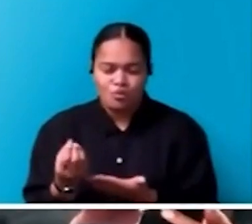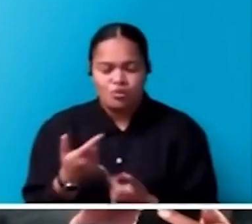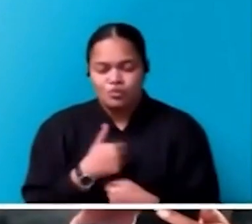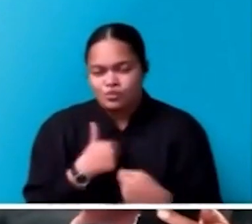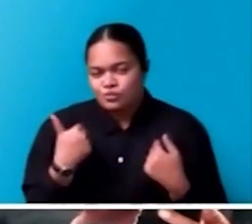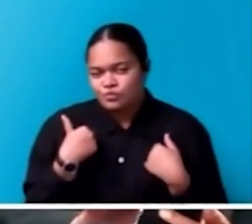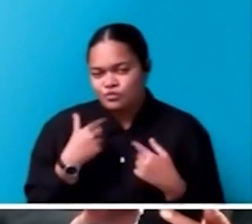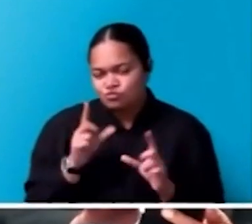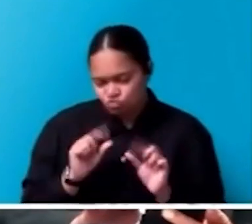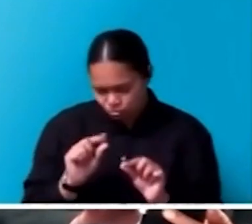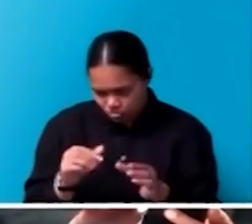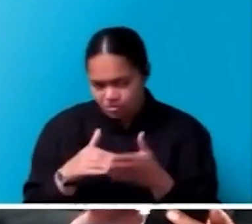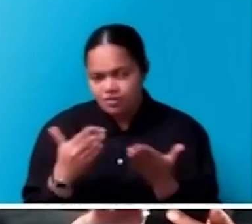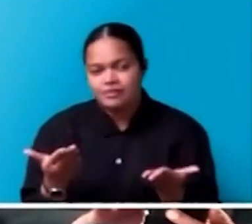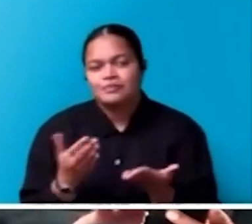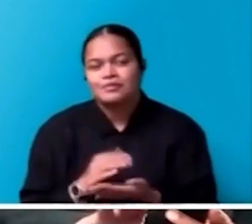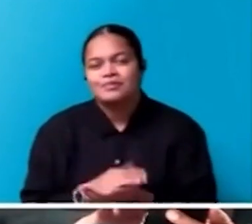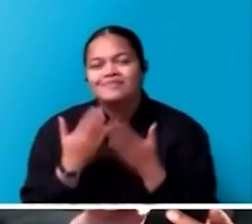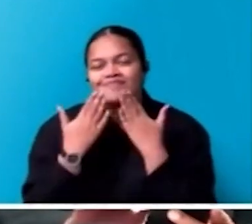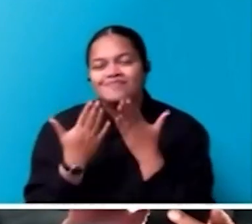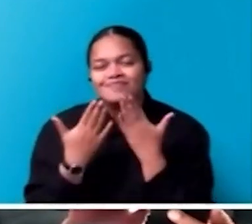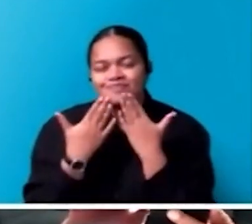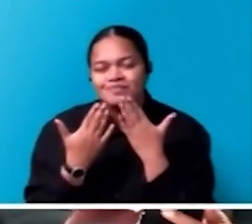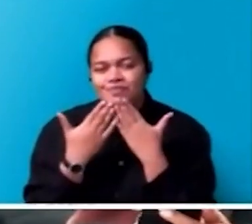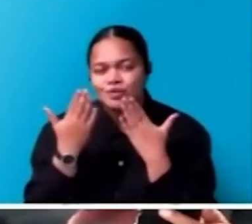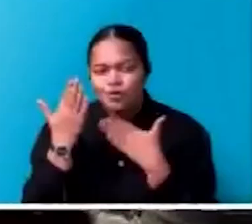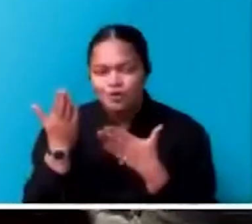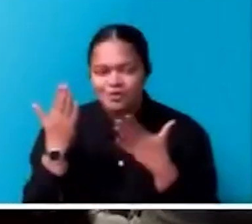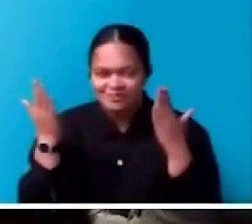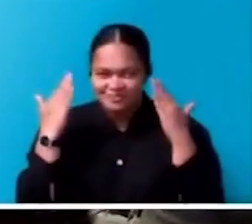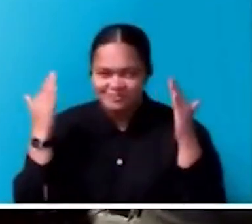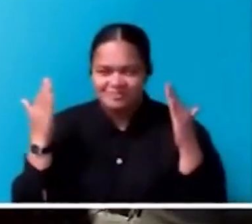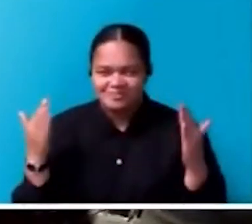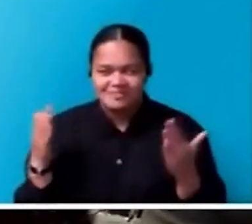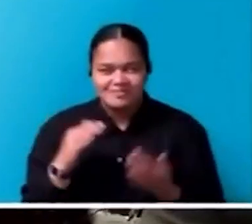what we're doing at the moment. Thank you, Honorable Speaker. Thank you.